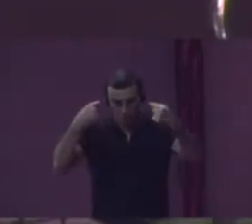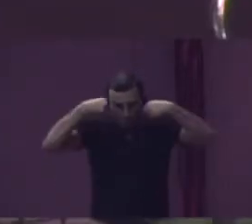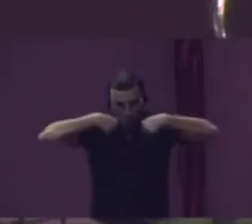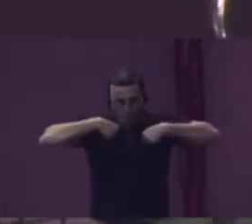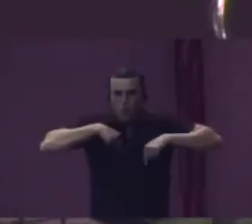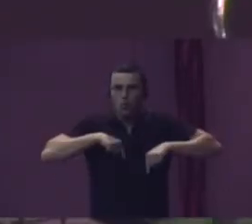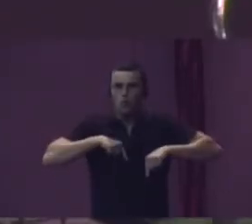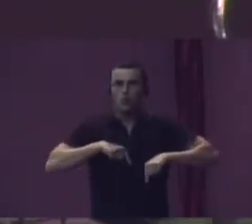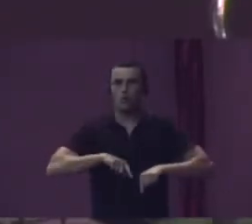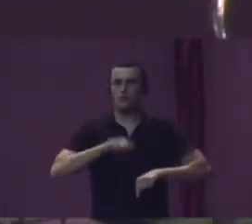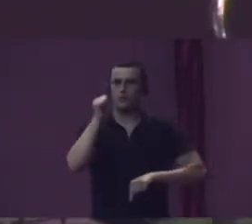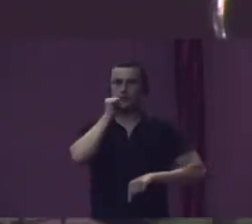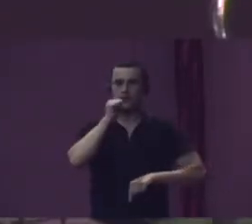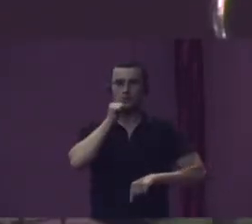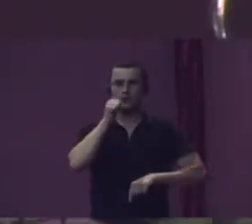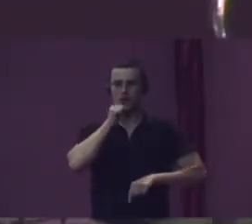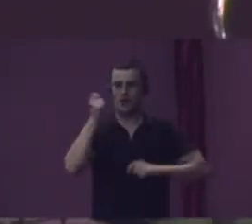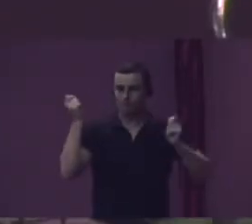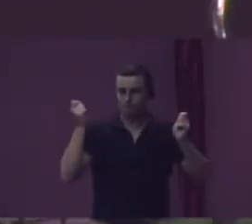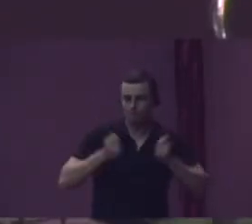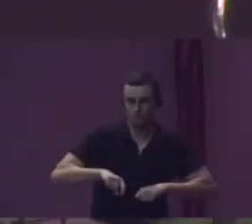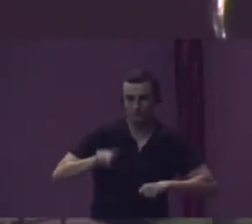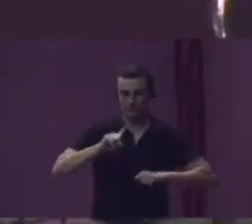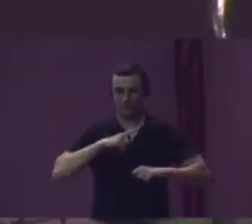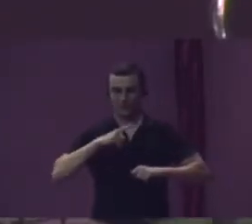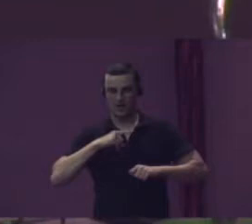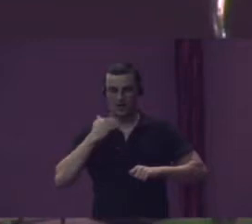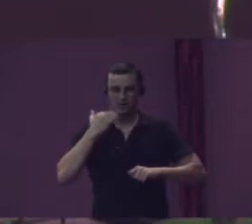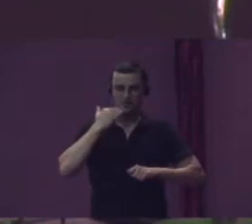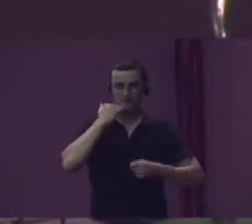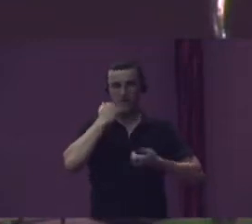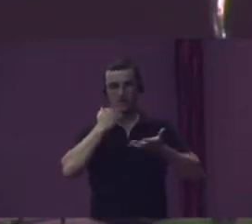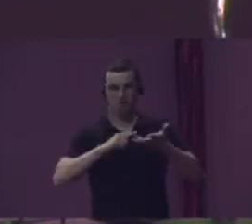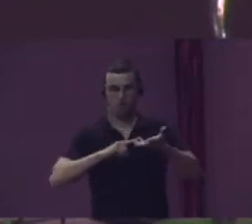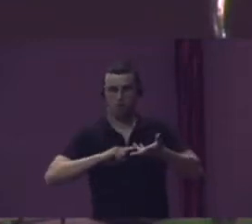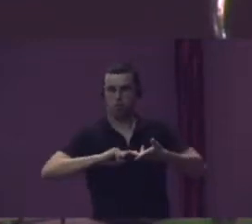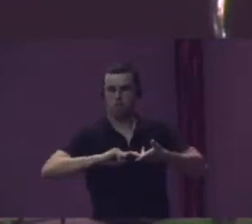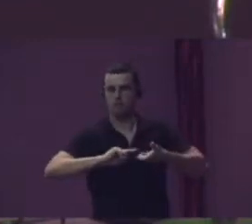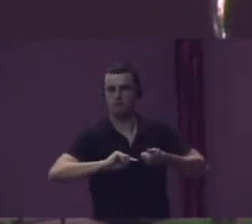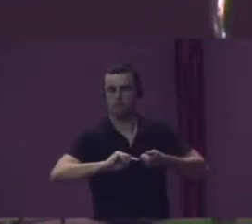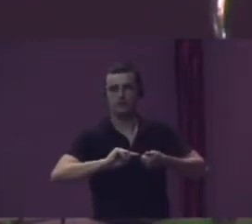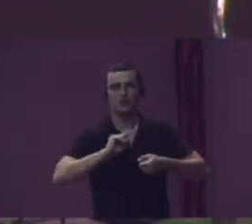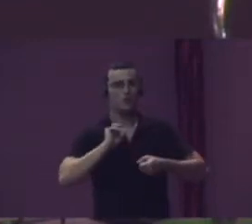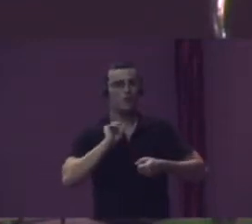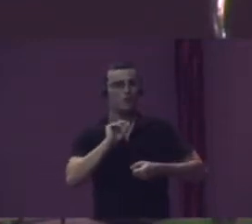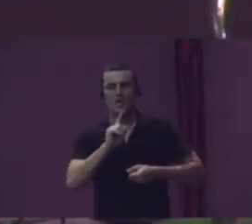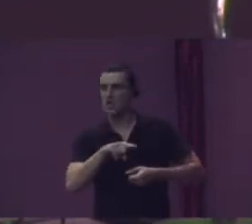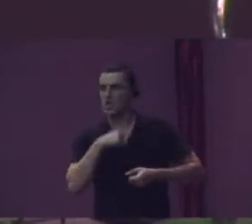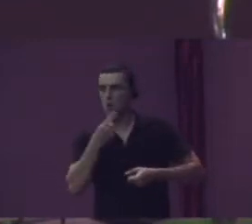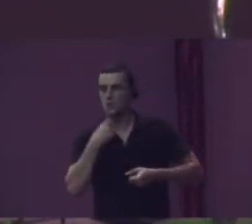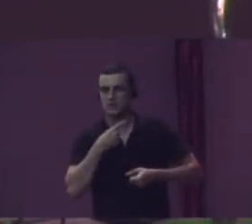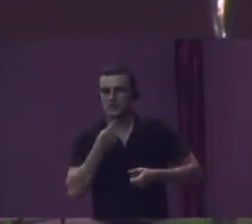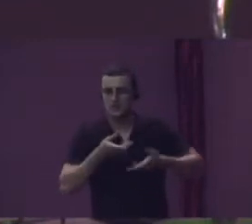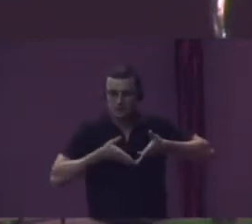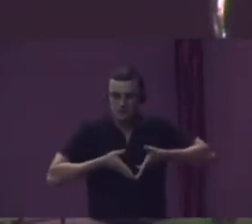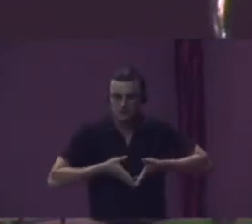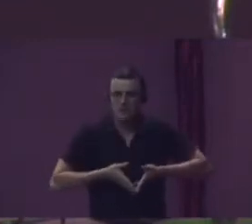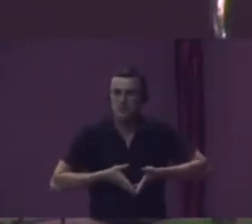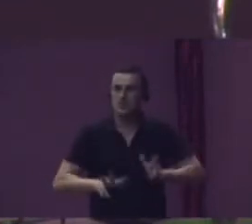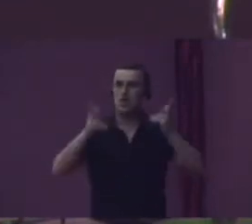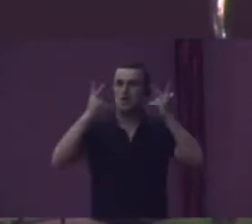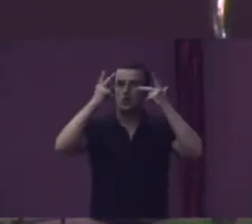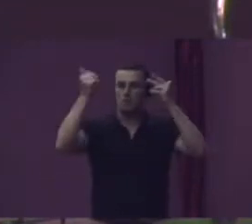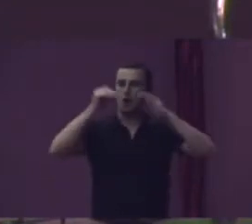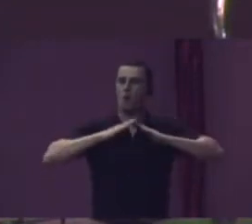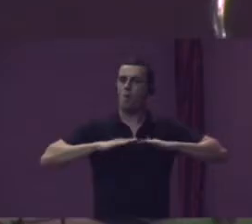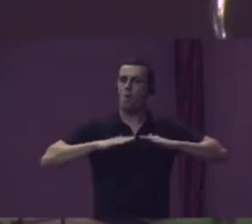to birth without medical intervention and assistance. Puerto Rico's medical schools and training have direct ties